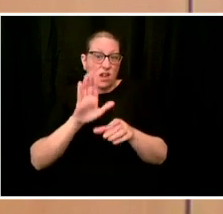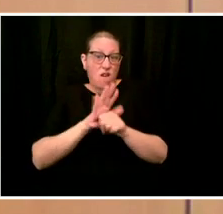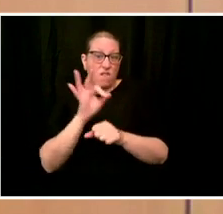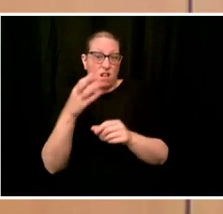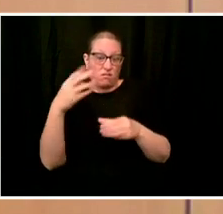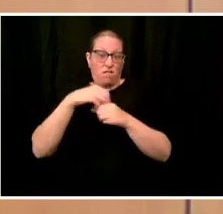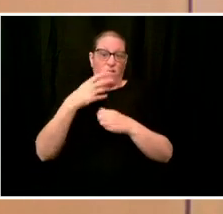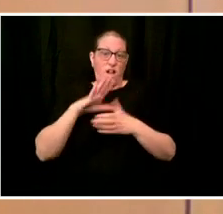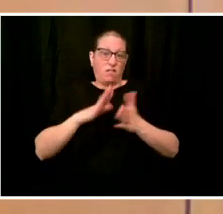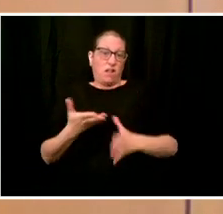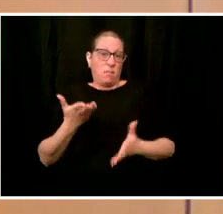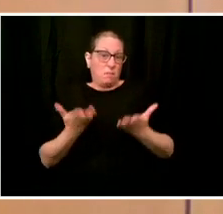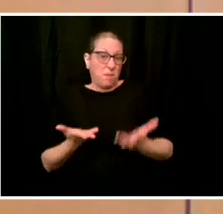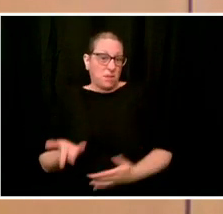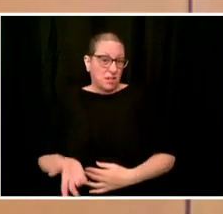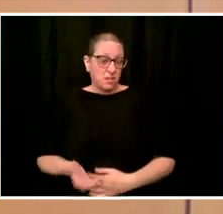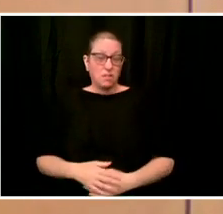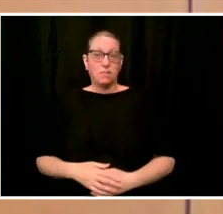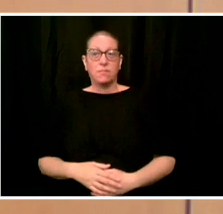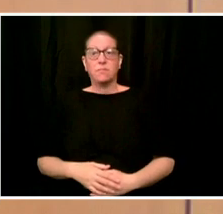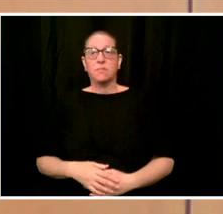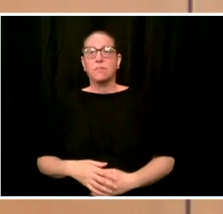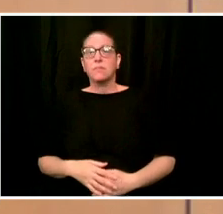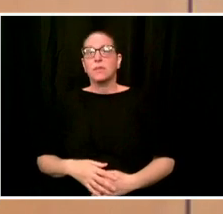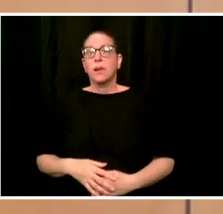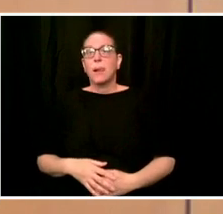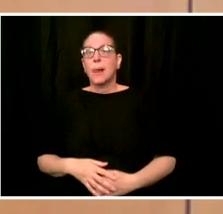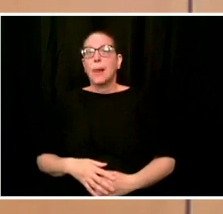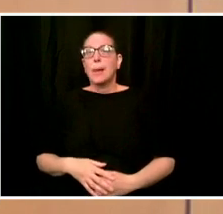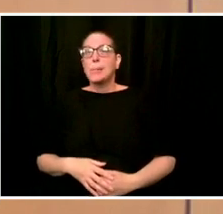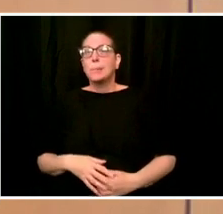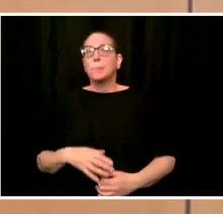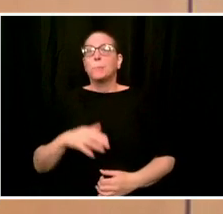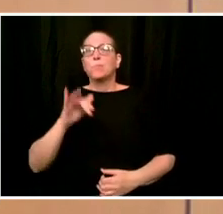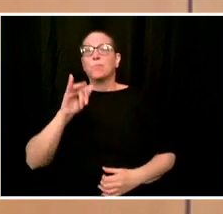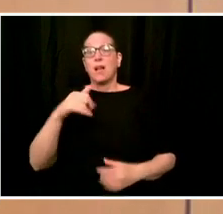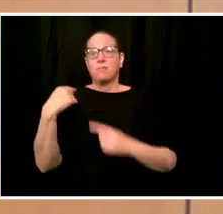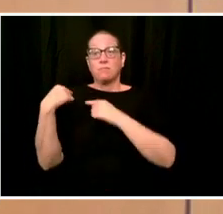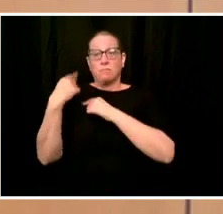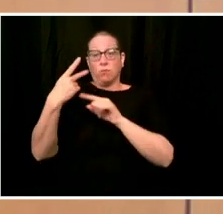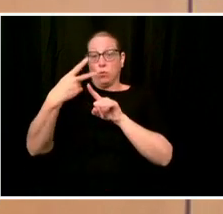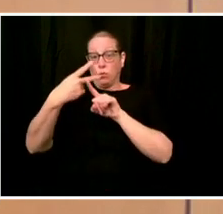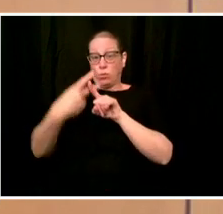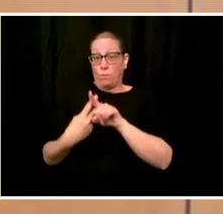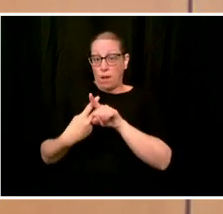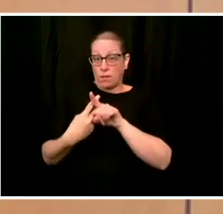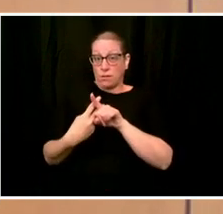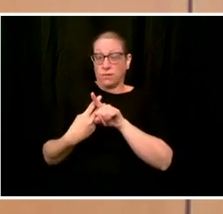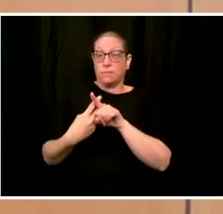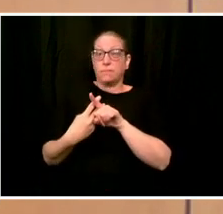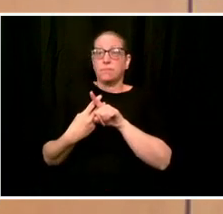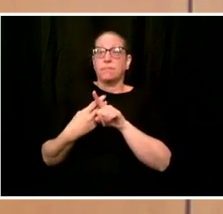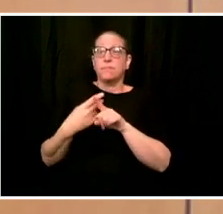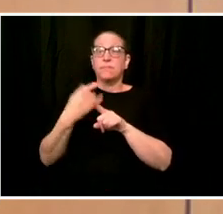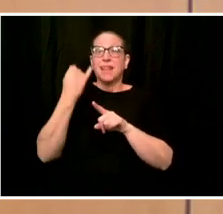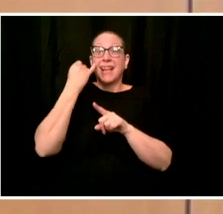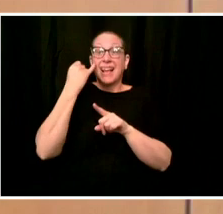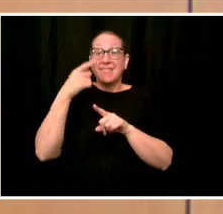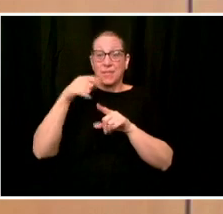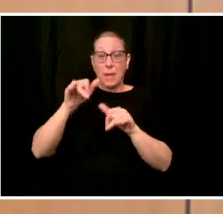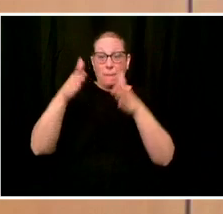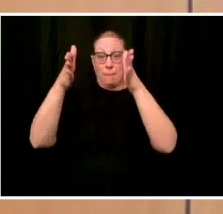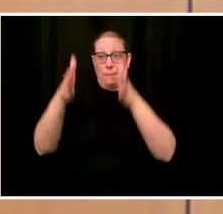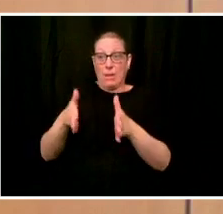that during this period, people who died from heart attacks could have very likely died because of a